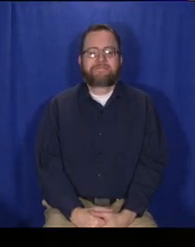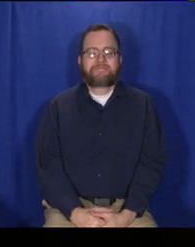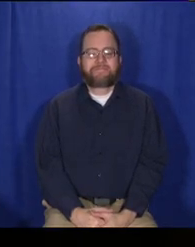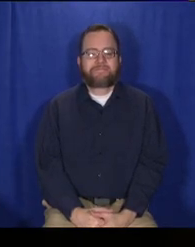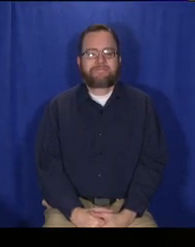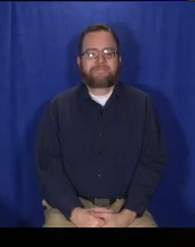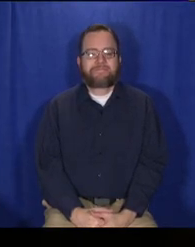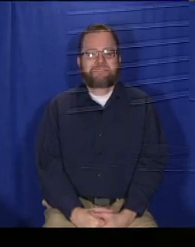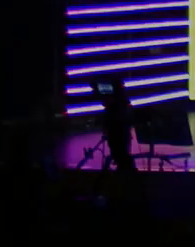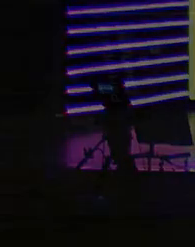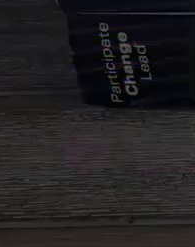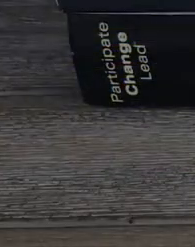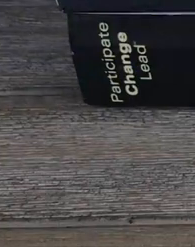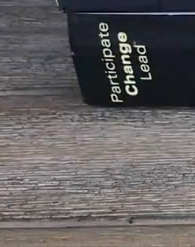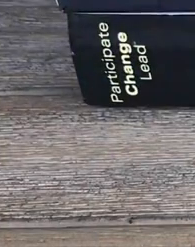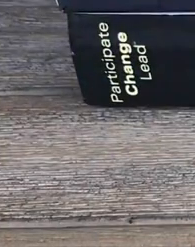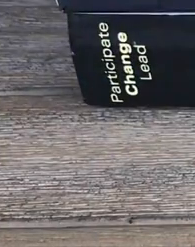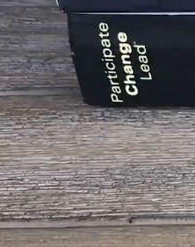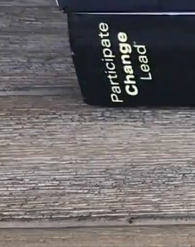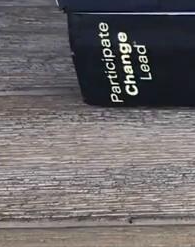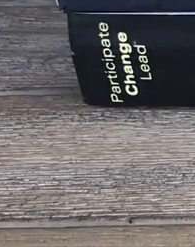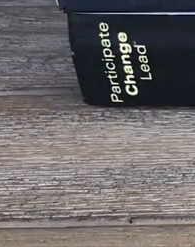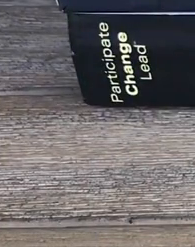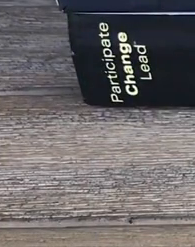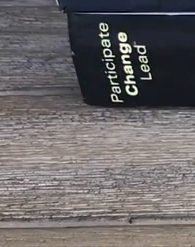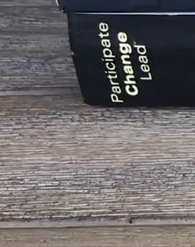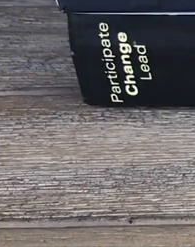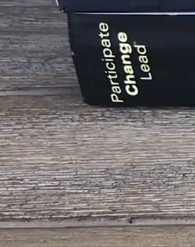Now we're going to hear from Pastor Todd.